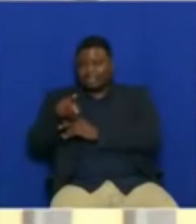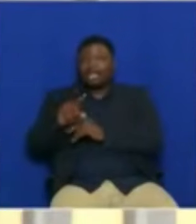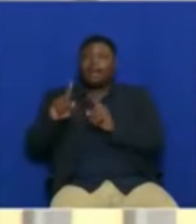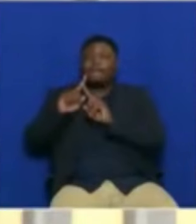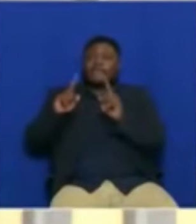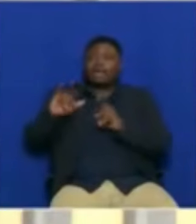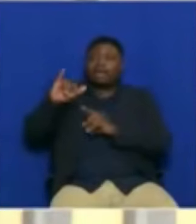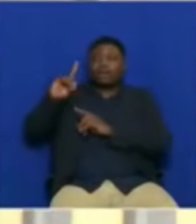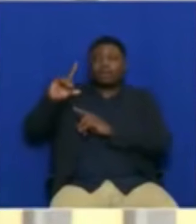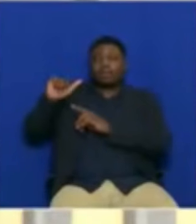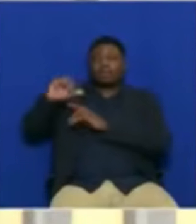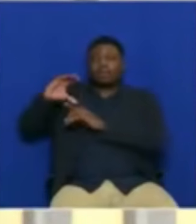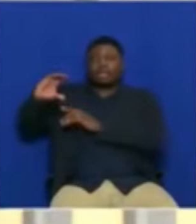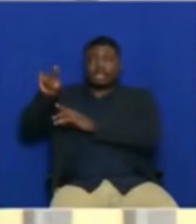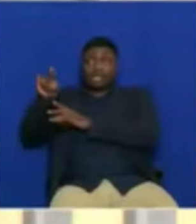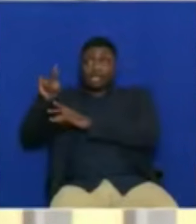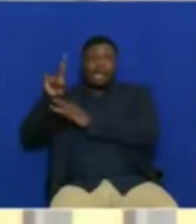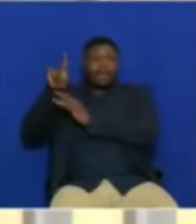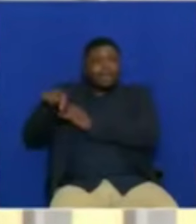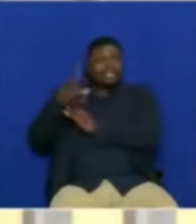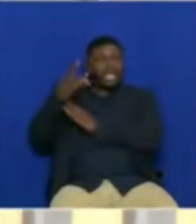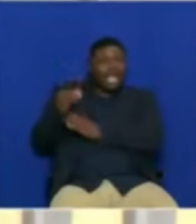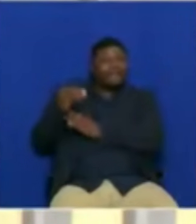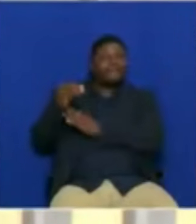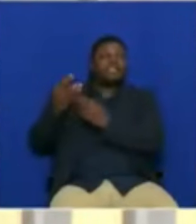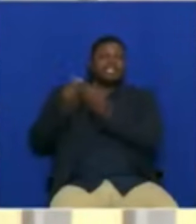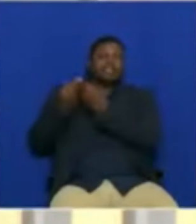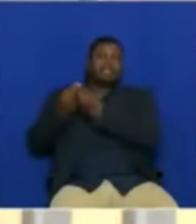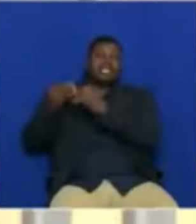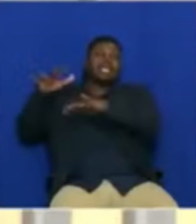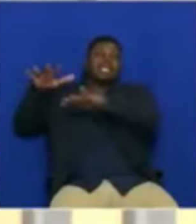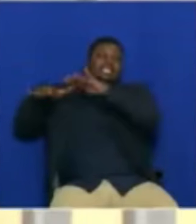similar. First, this National Instruction,